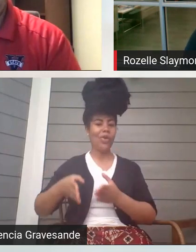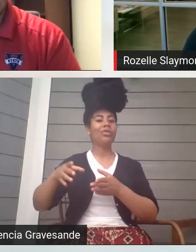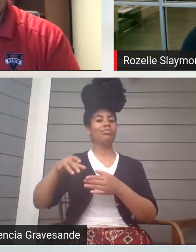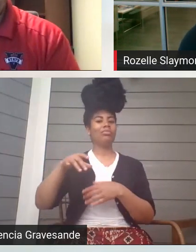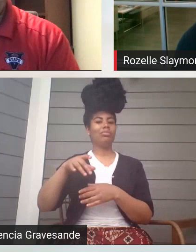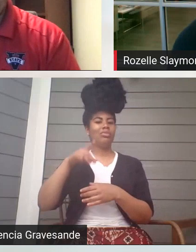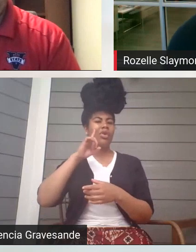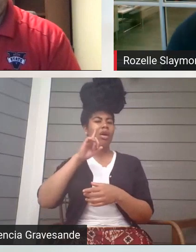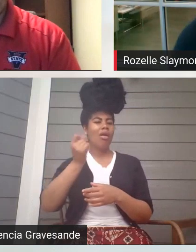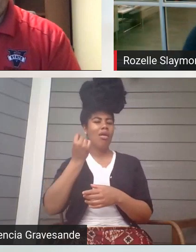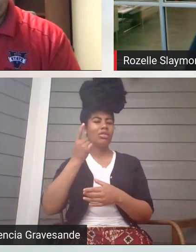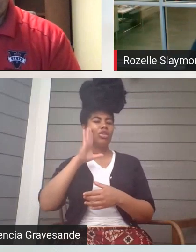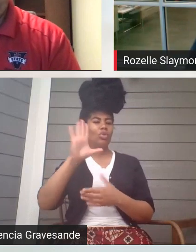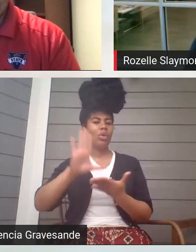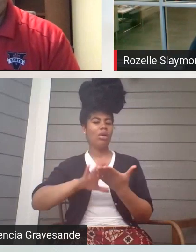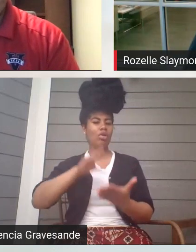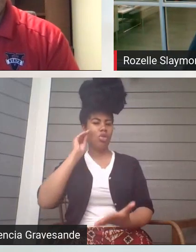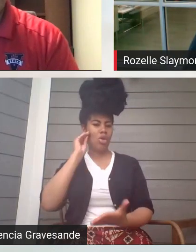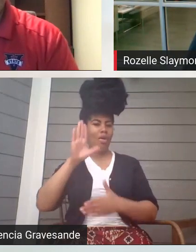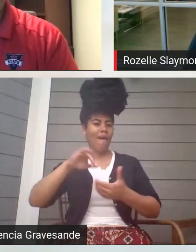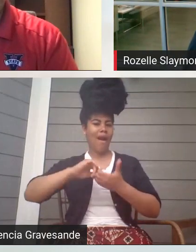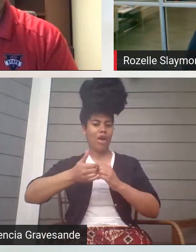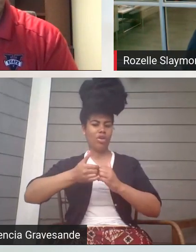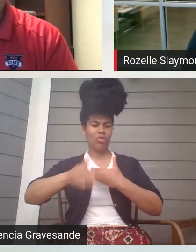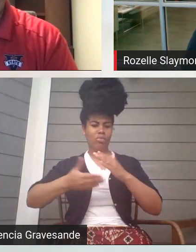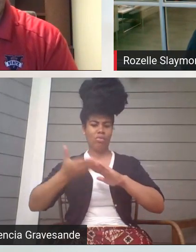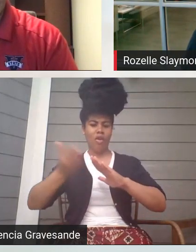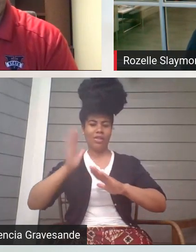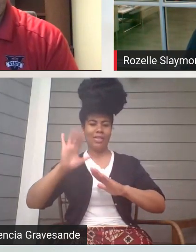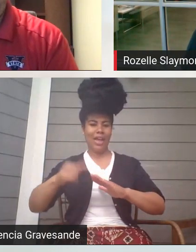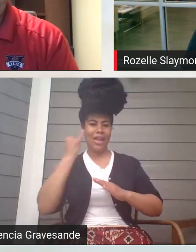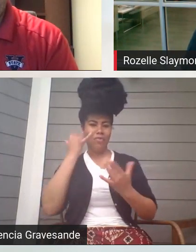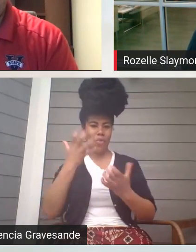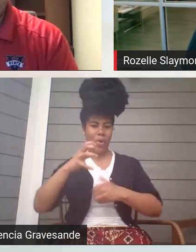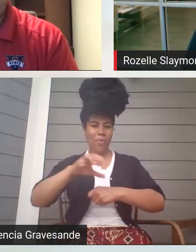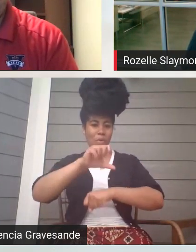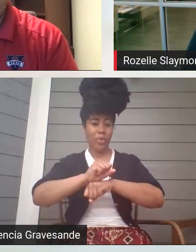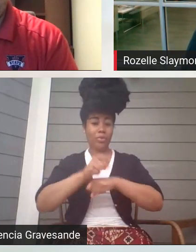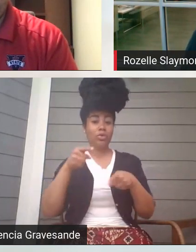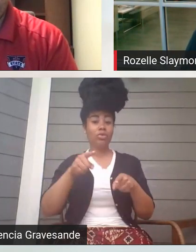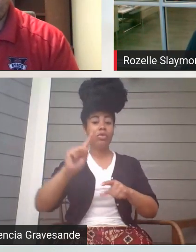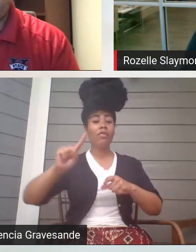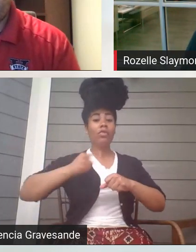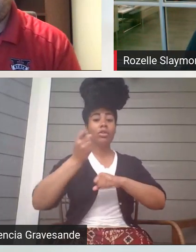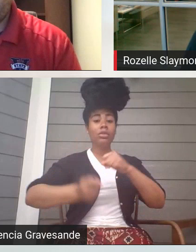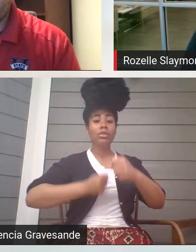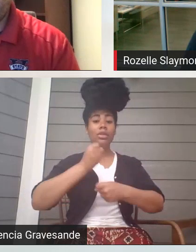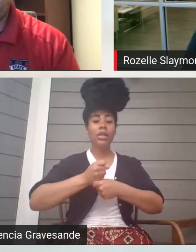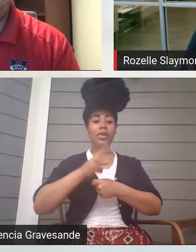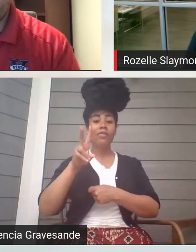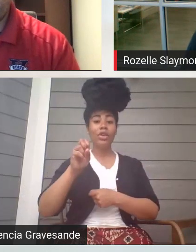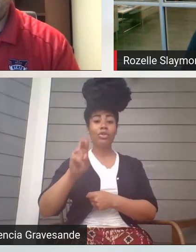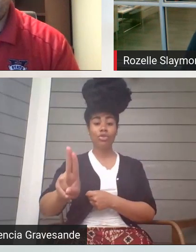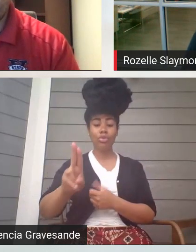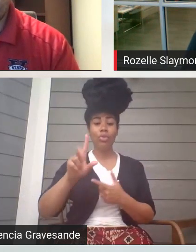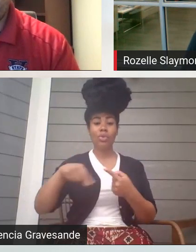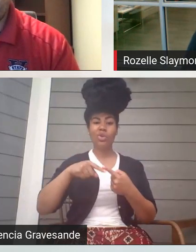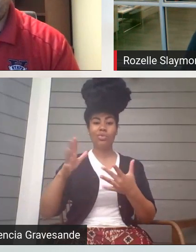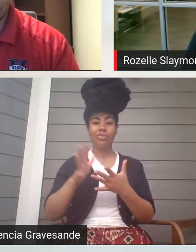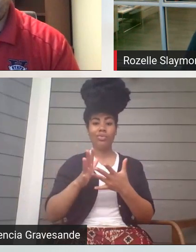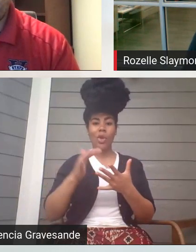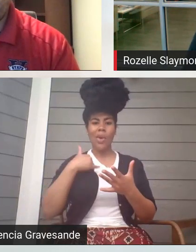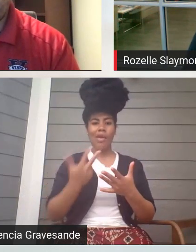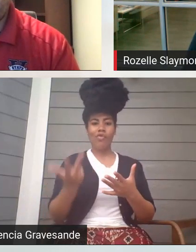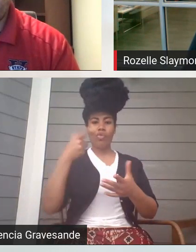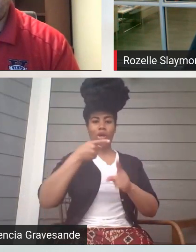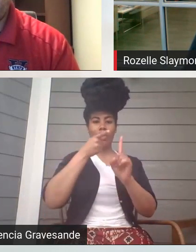to do as well if you would like to make an appointment. During the first year at VSU, we have 3 goals we want you